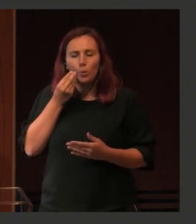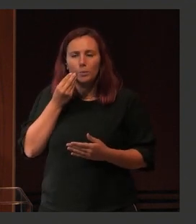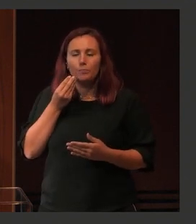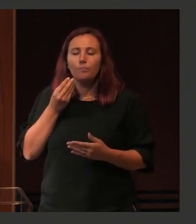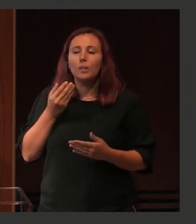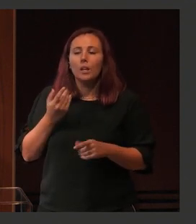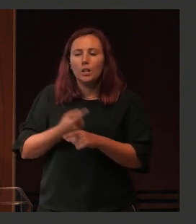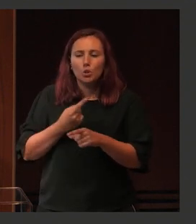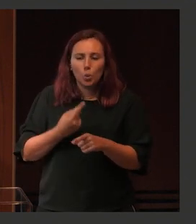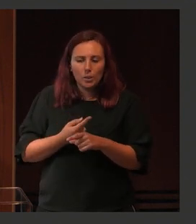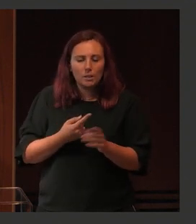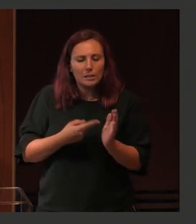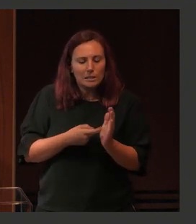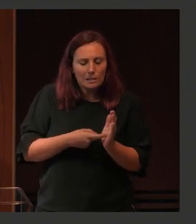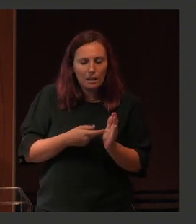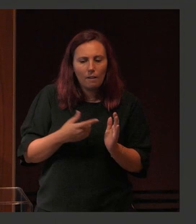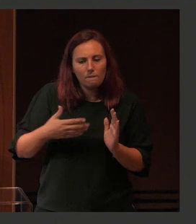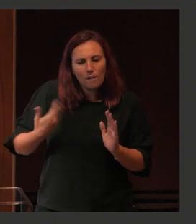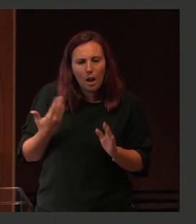the intellectual development